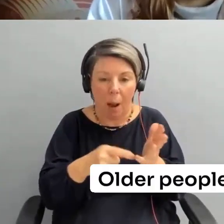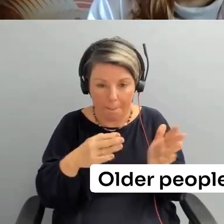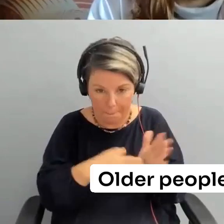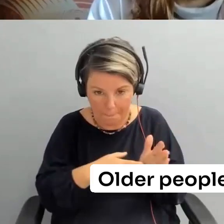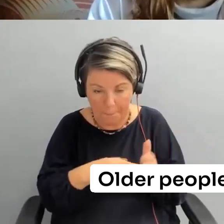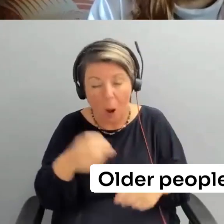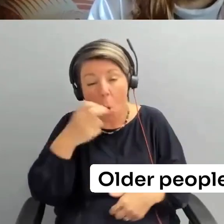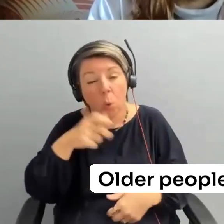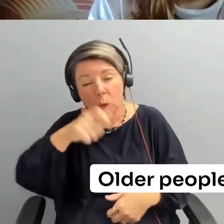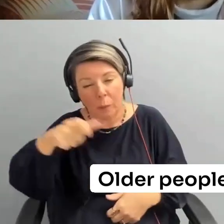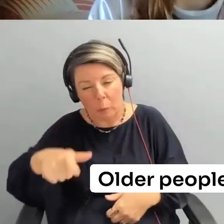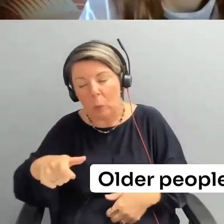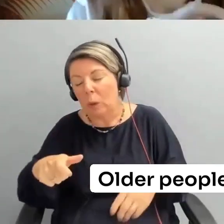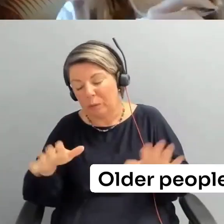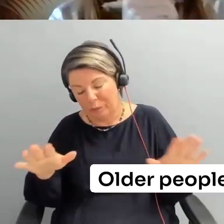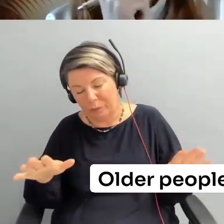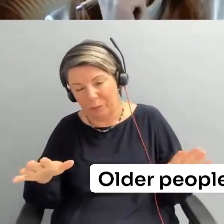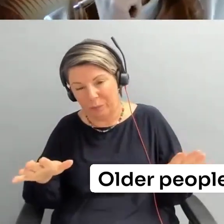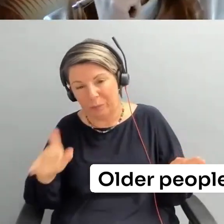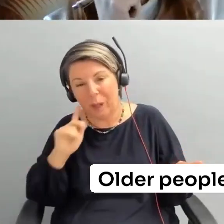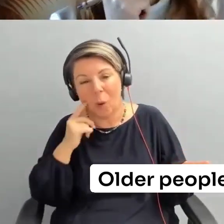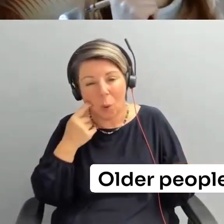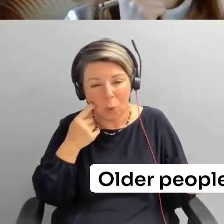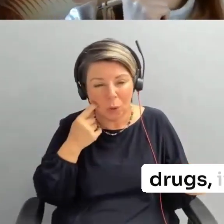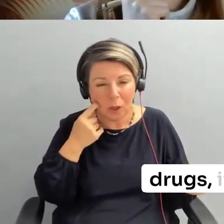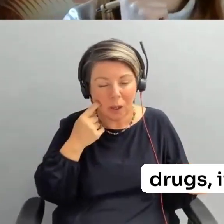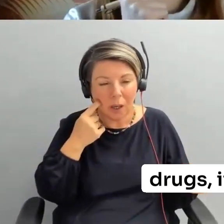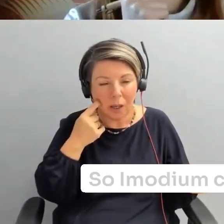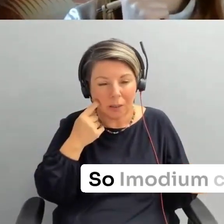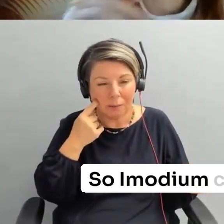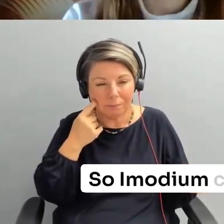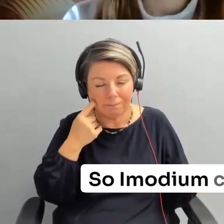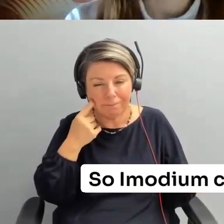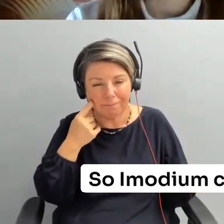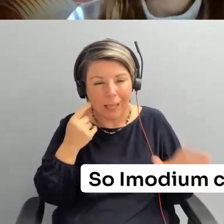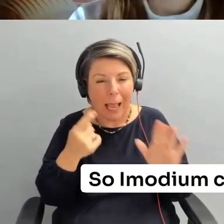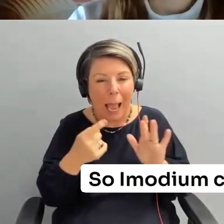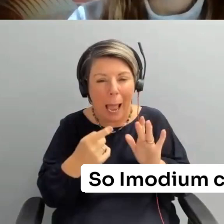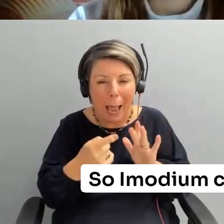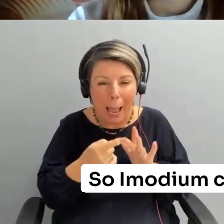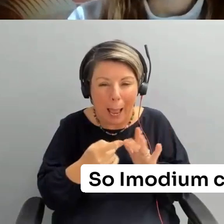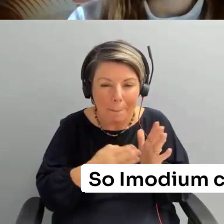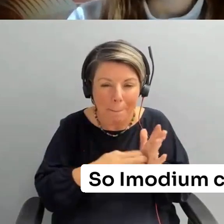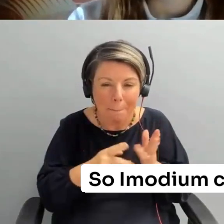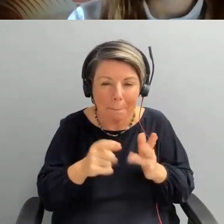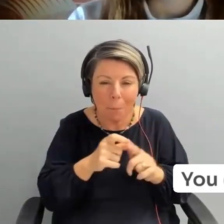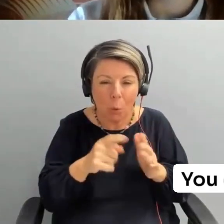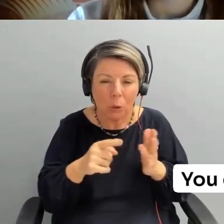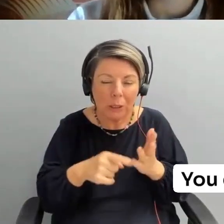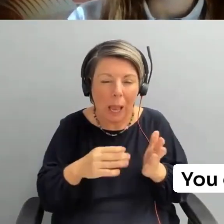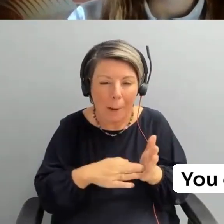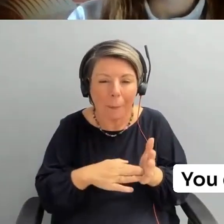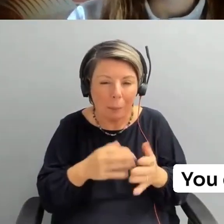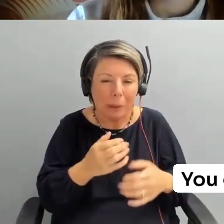Older people are far more susceptible to drugs, if you know what I mean. So Imodium can sometimes be too strong. You